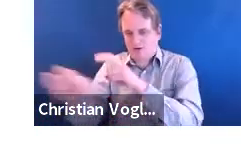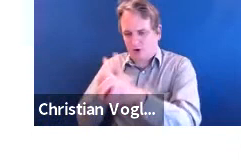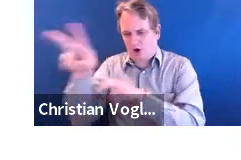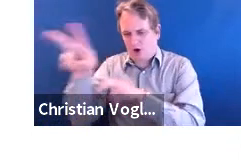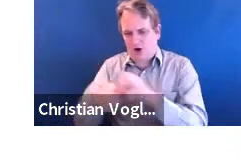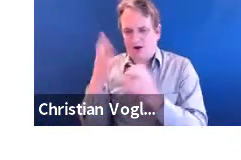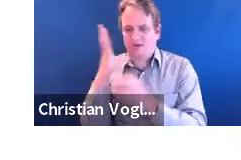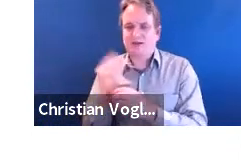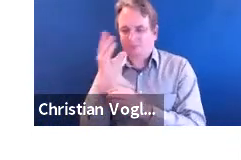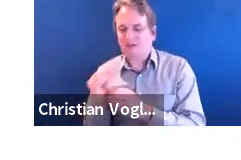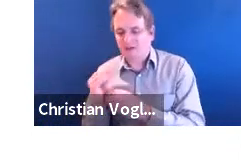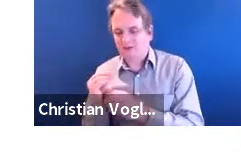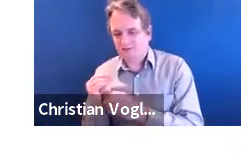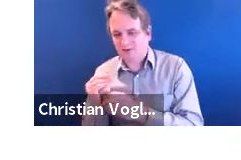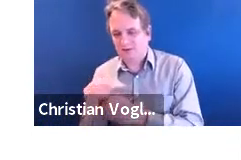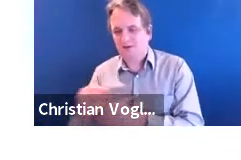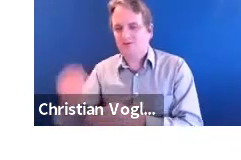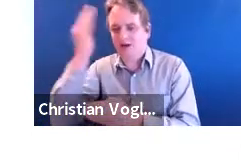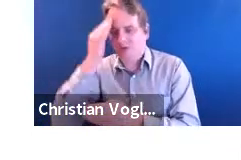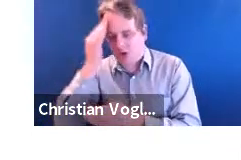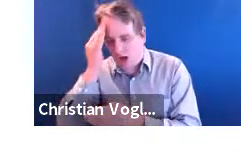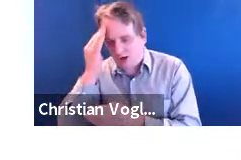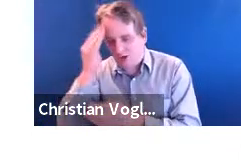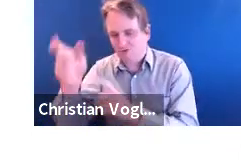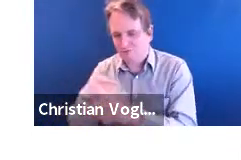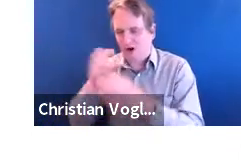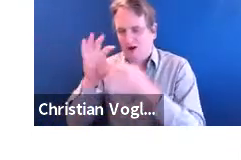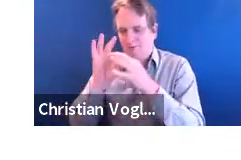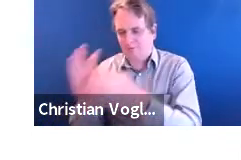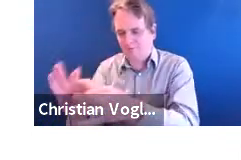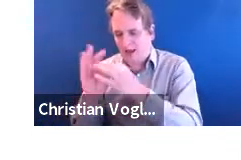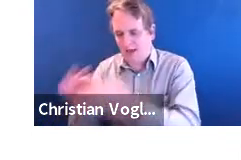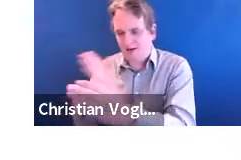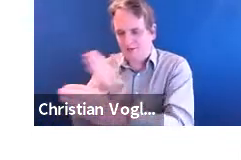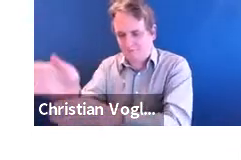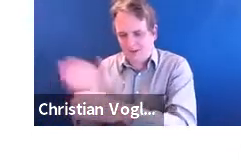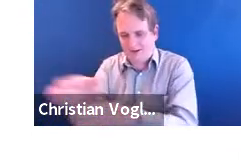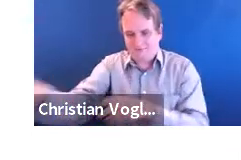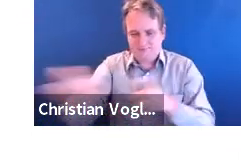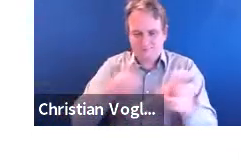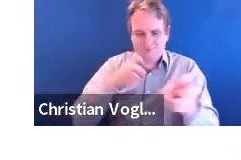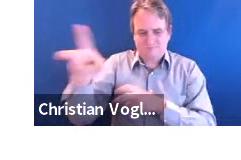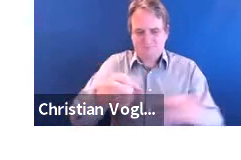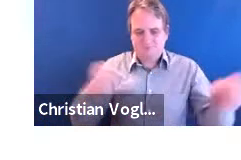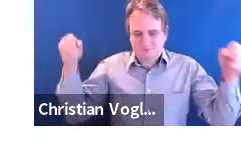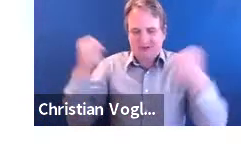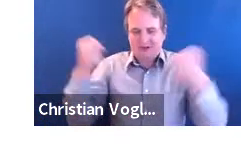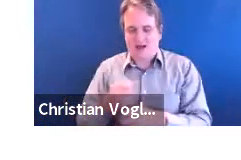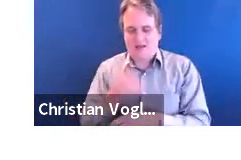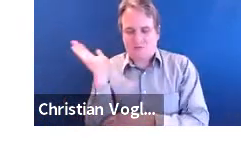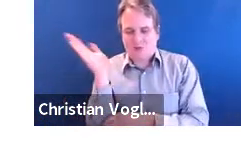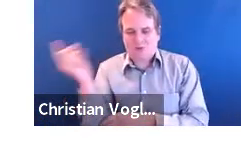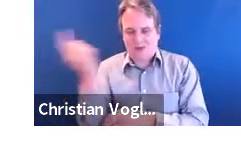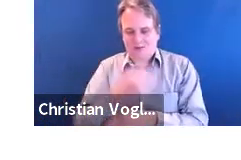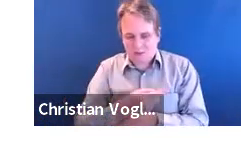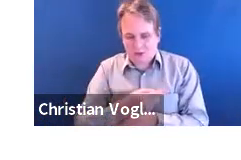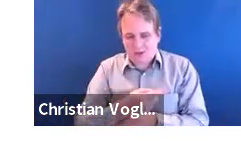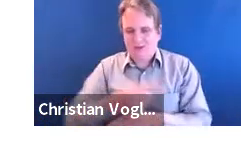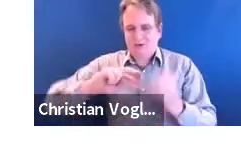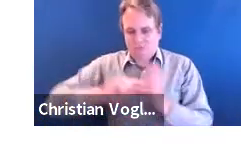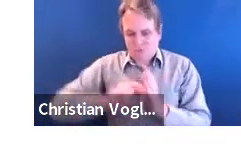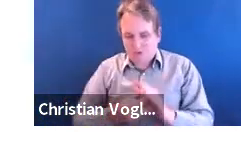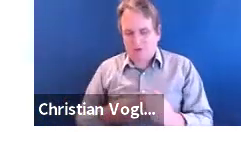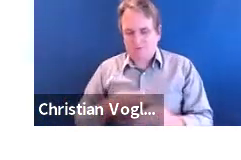of deaf and hard of hearing people and their experience with AVs, but typically we have to look to other research and integrate it into what we're looking